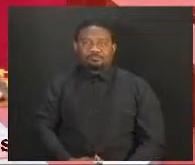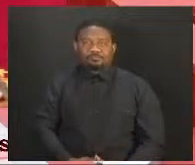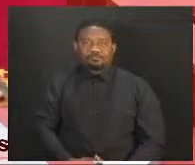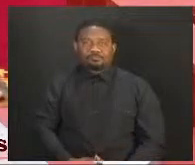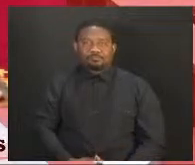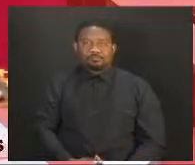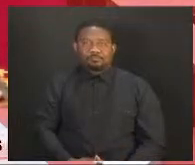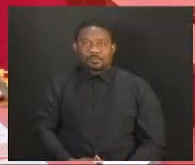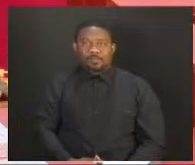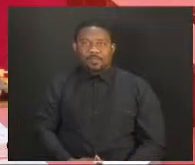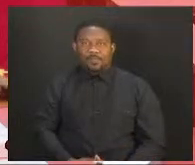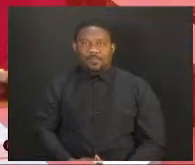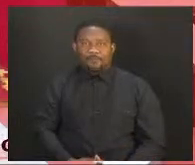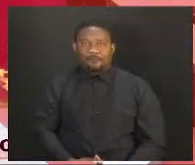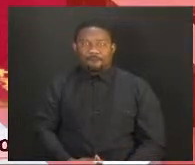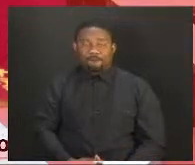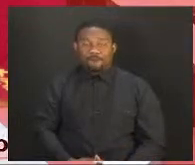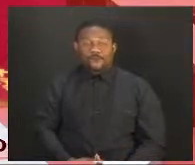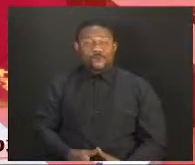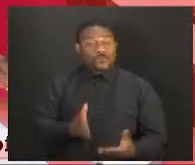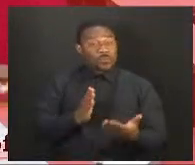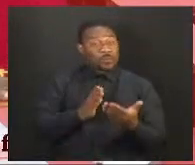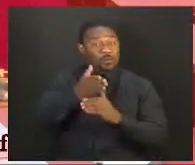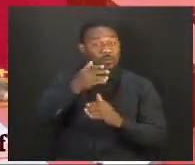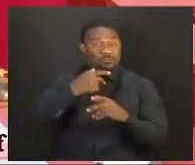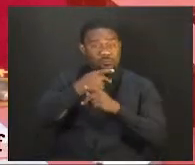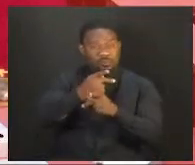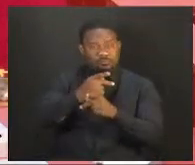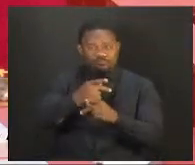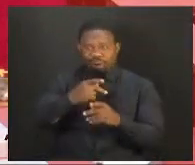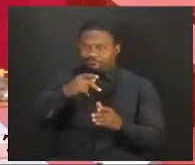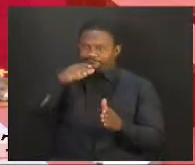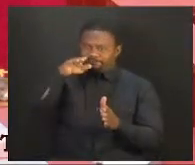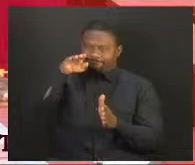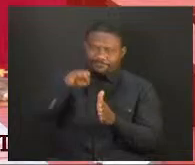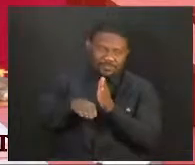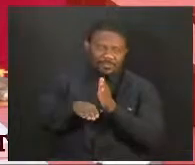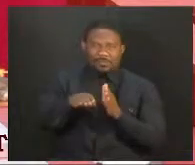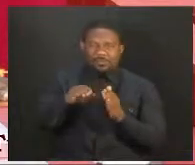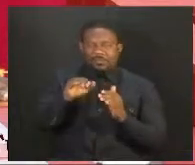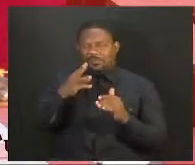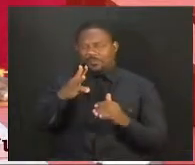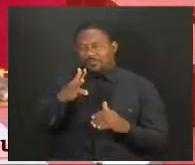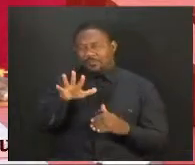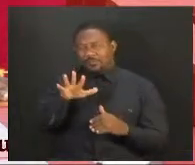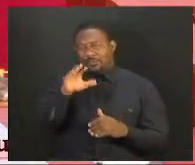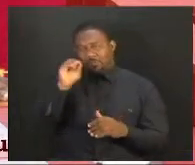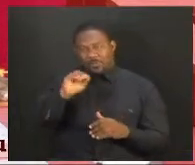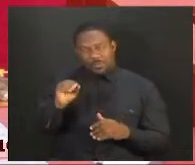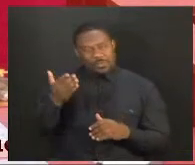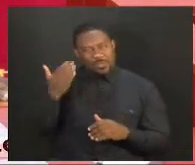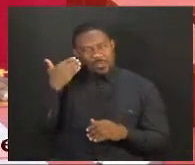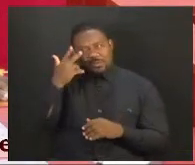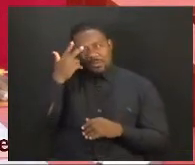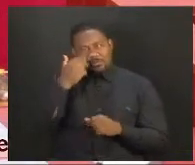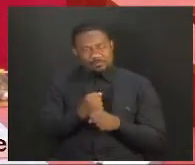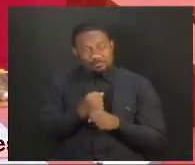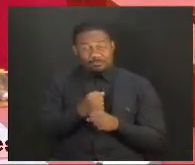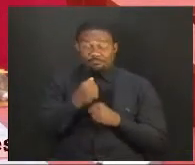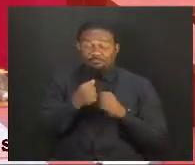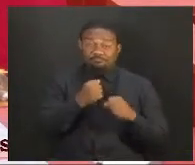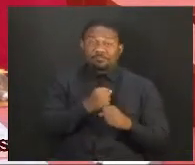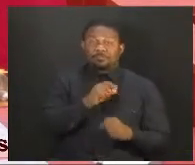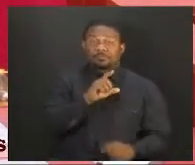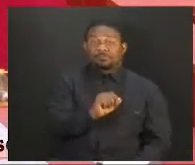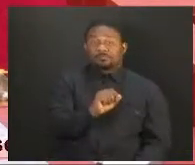Right Honorable Speaker, cocoa production has dropped by nearly 50% over the past 3 years. In the year